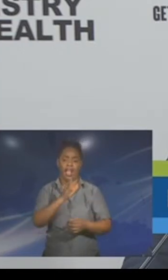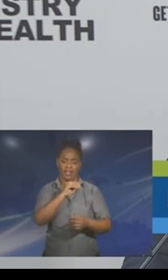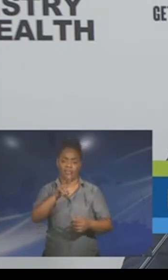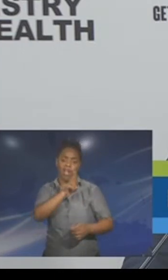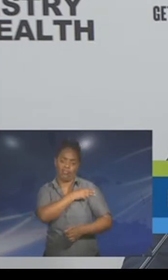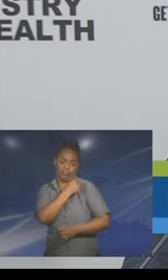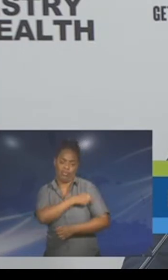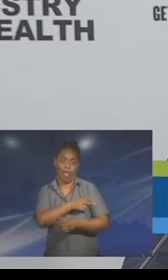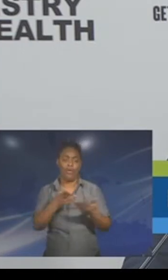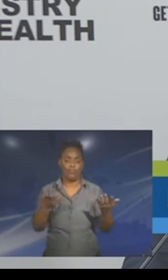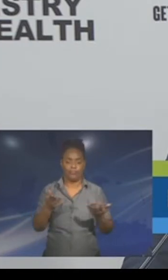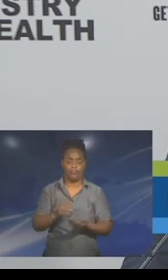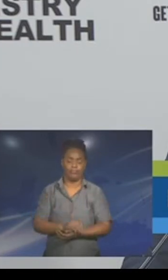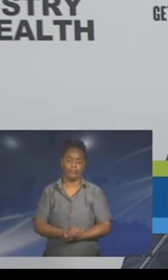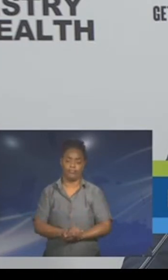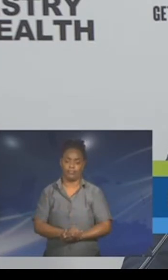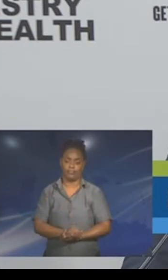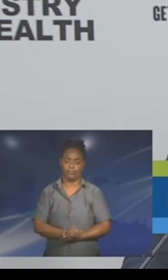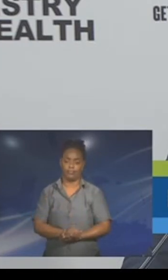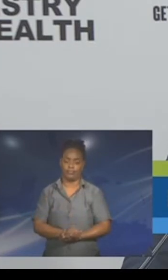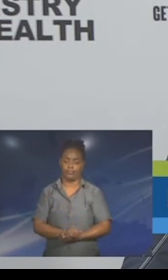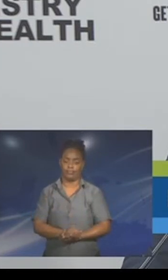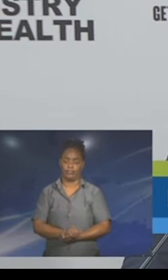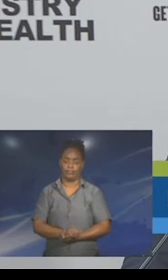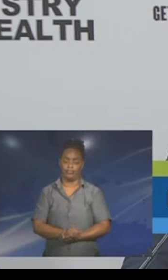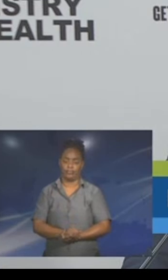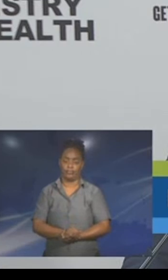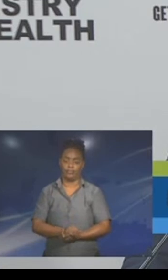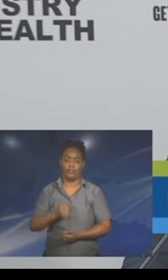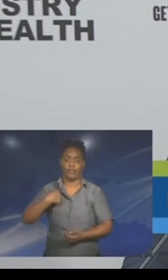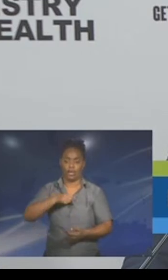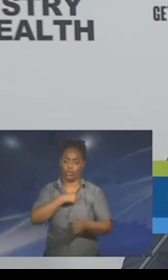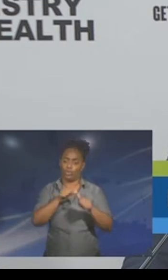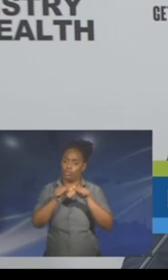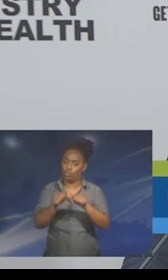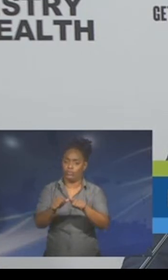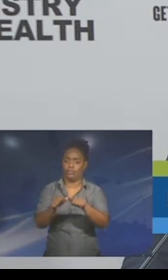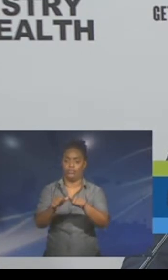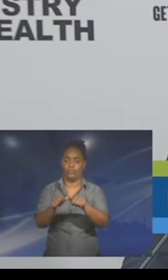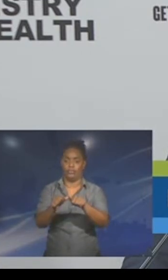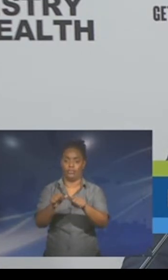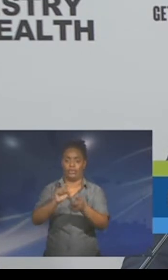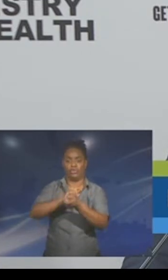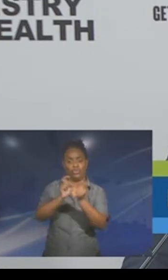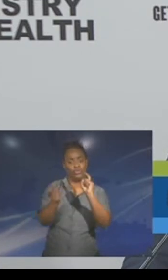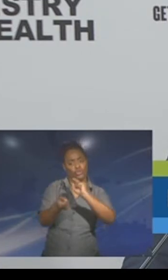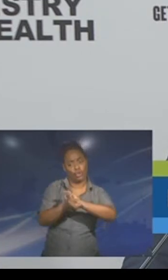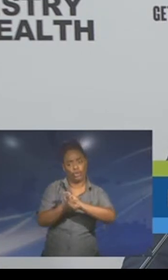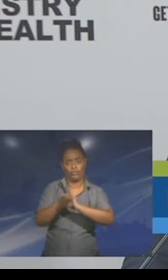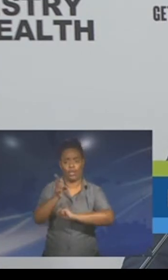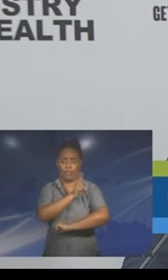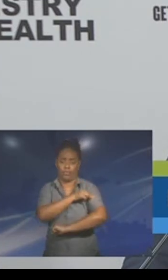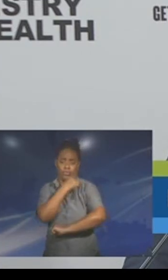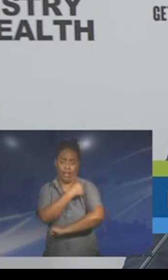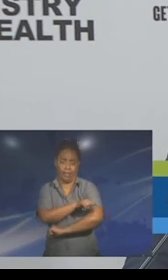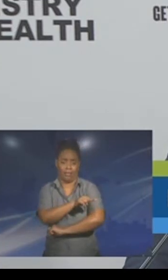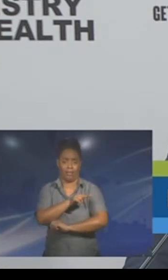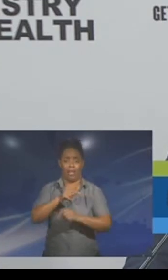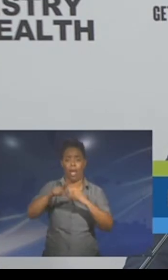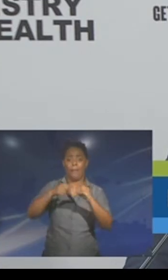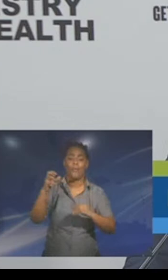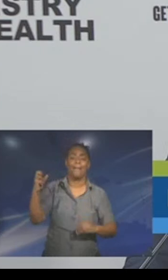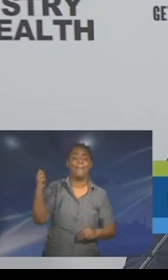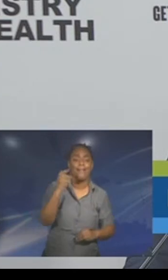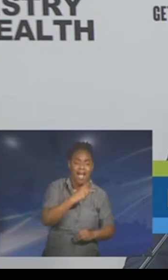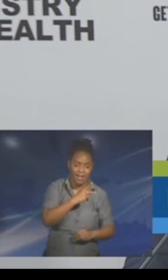Spain General Hospital. So we continue with the decommissioning of the parallel healthcare system.